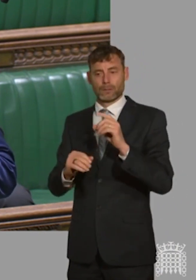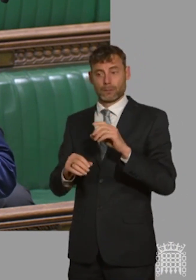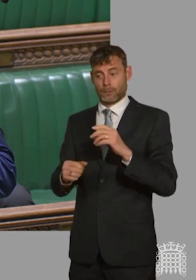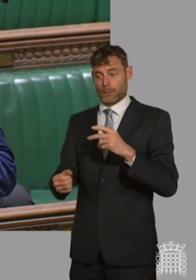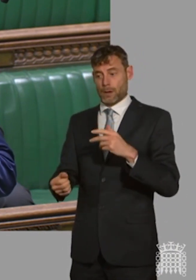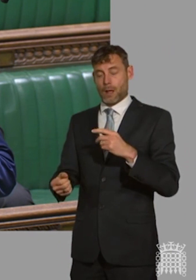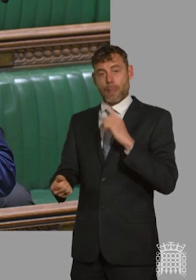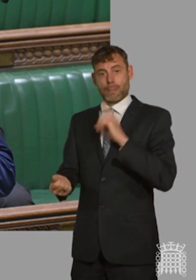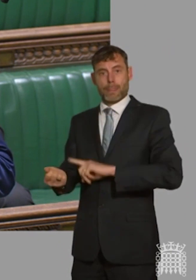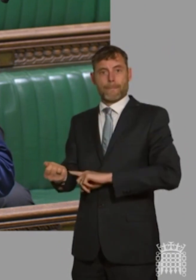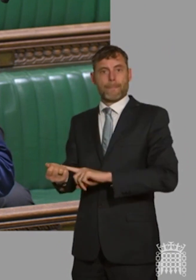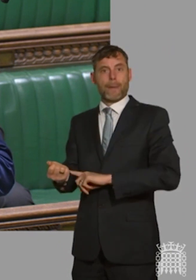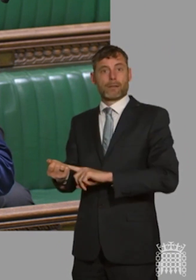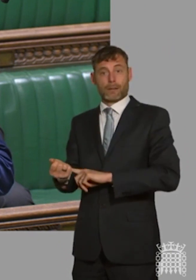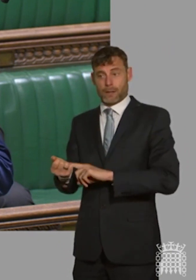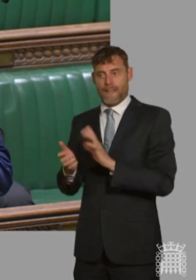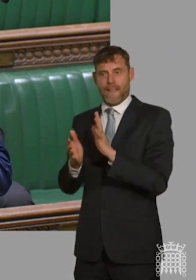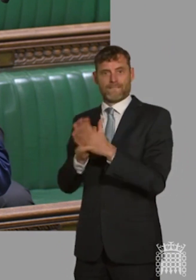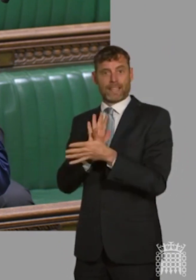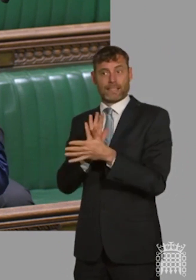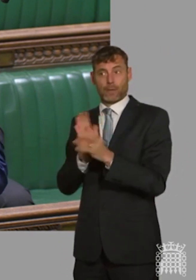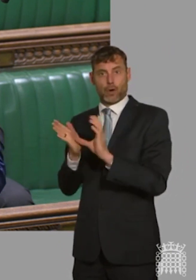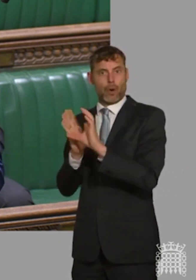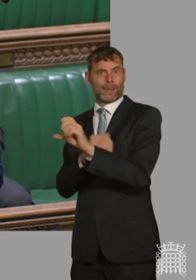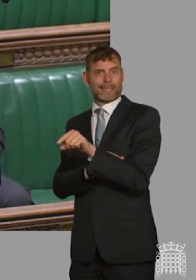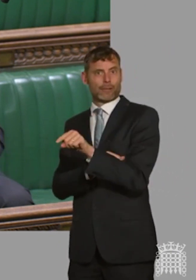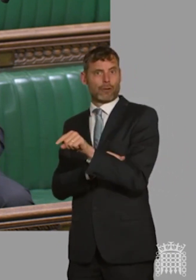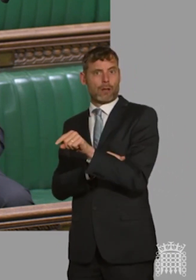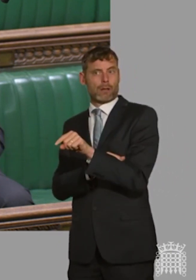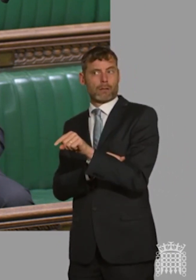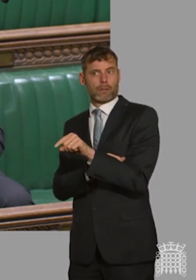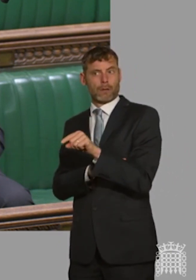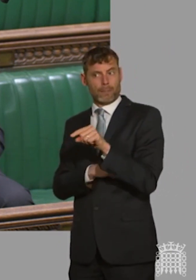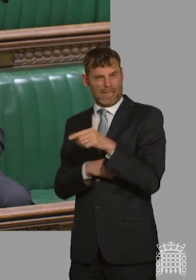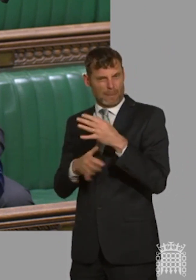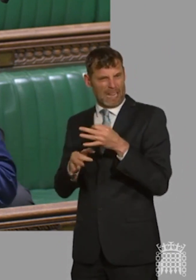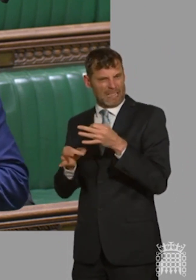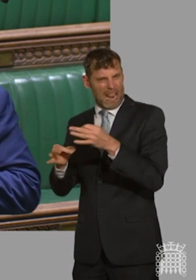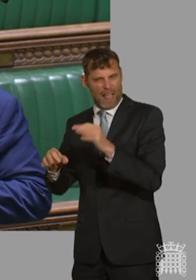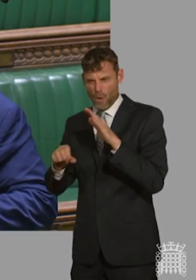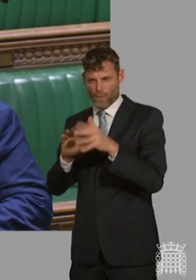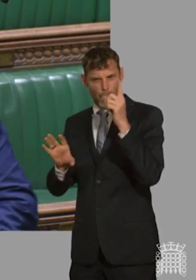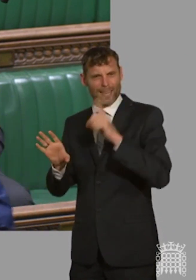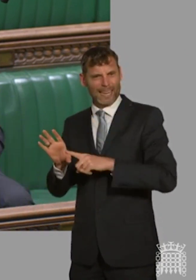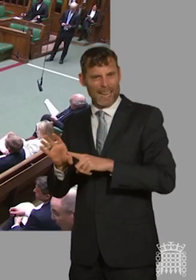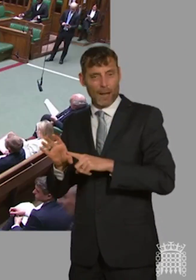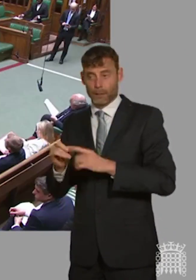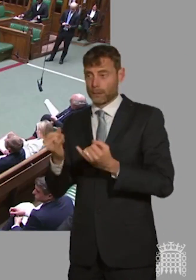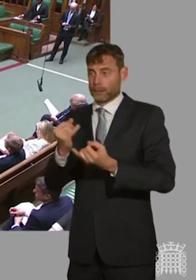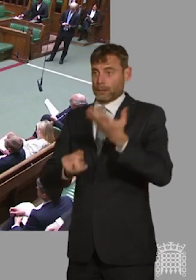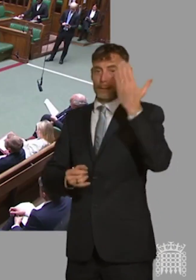campaigners as to the delays and almost a year they waited since Sir Langstaff reported on his compensation framework?